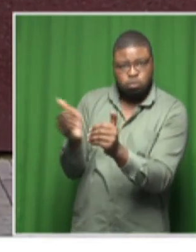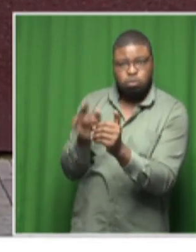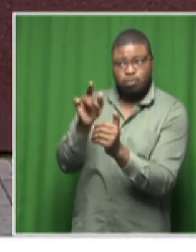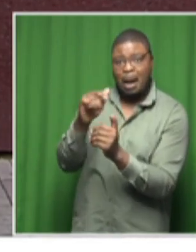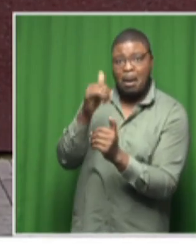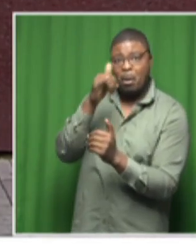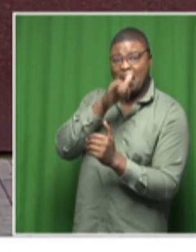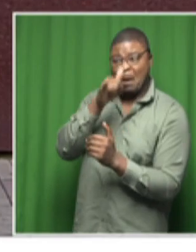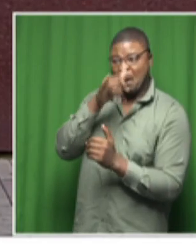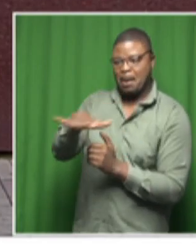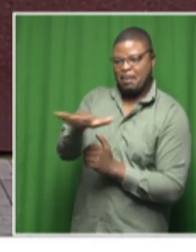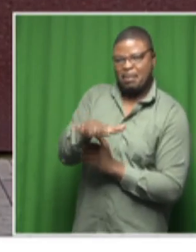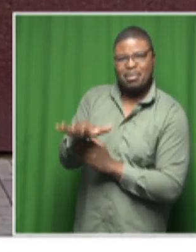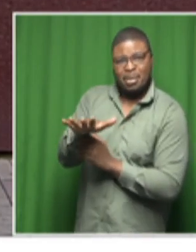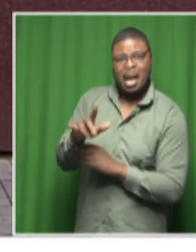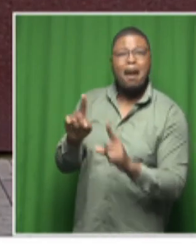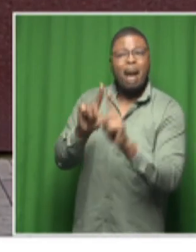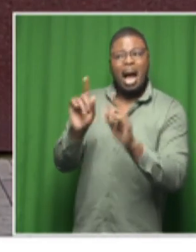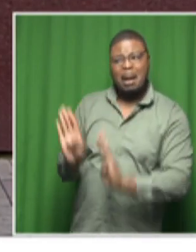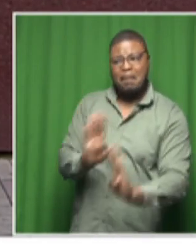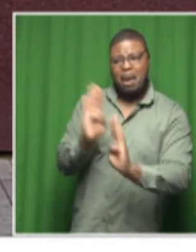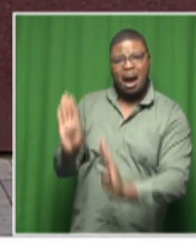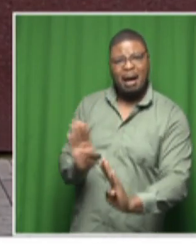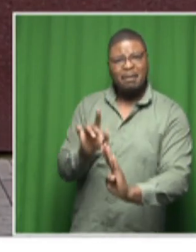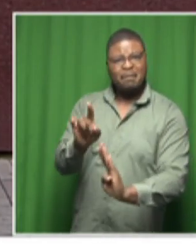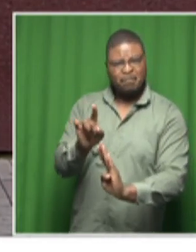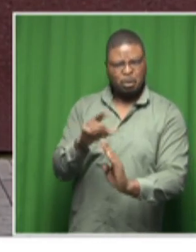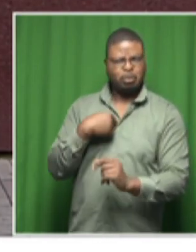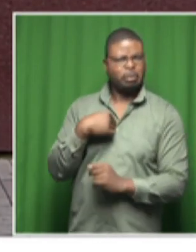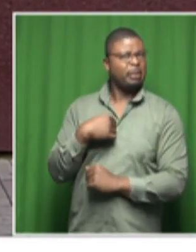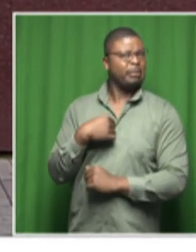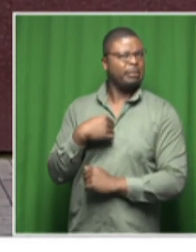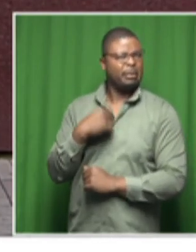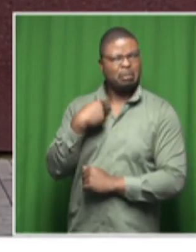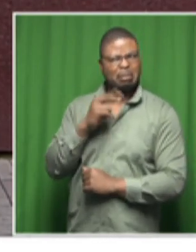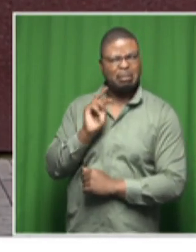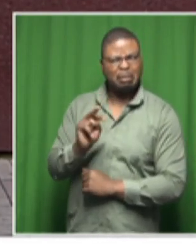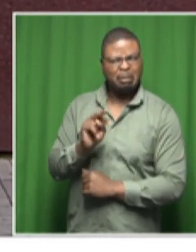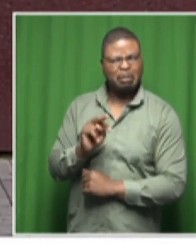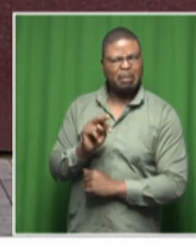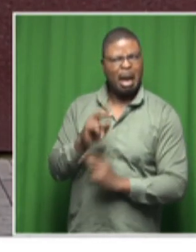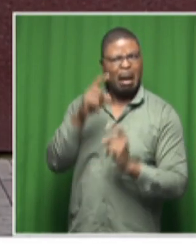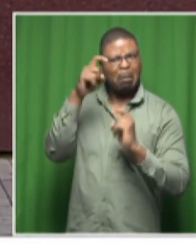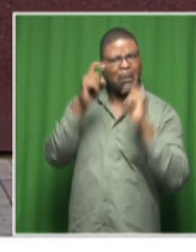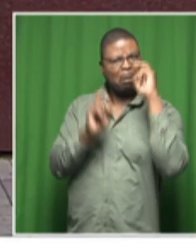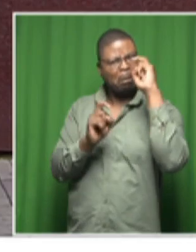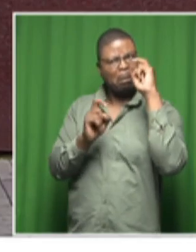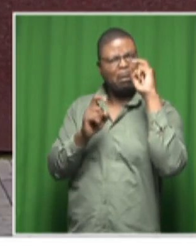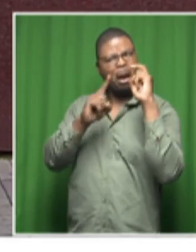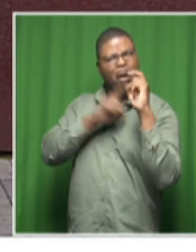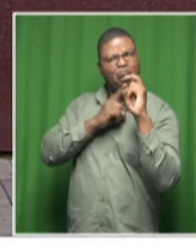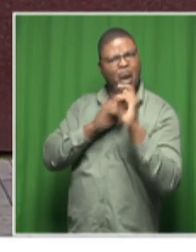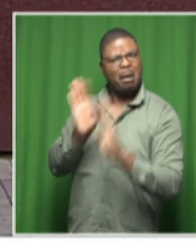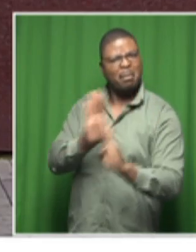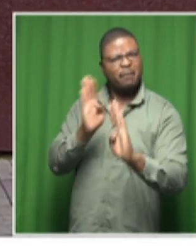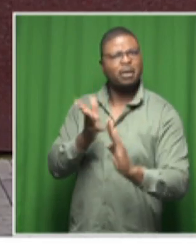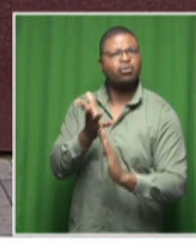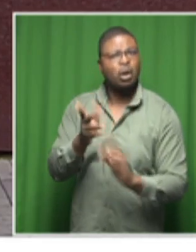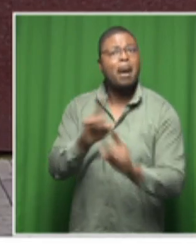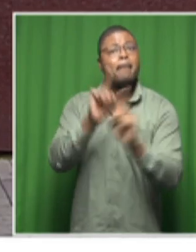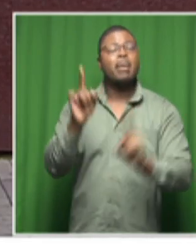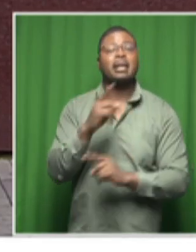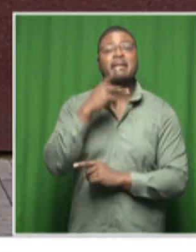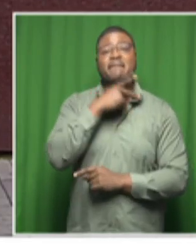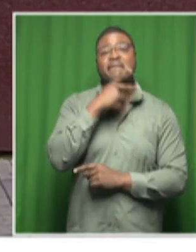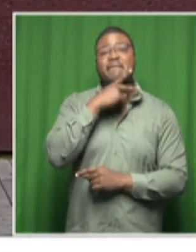how they were supposed to conduct their duties, has really raised eyebrows. So this morning, you'd recall, after we adjourned on Friday